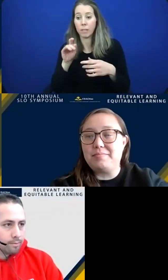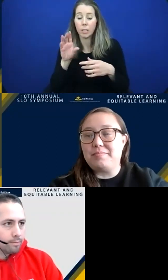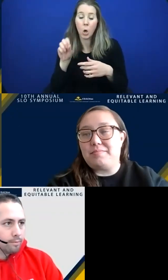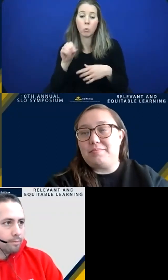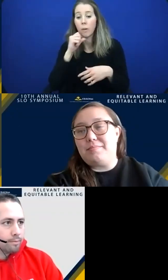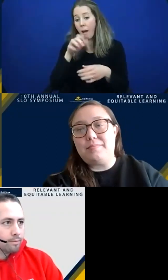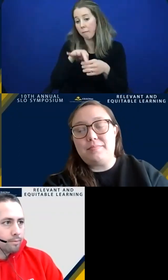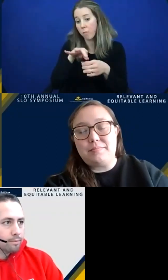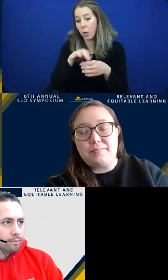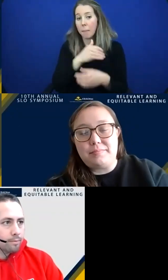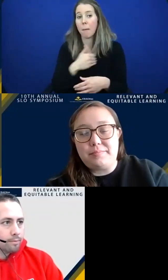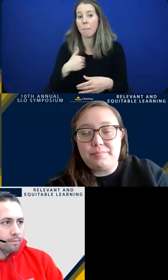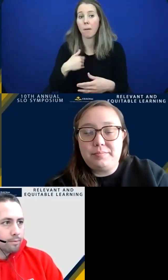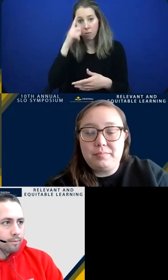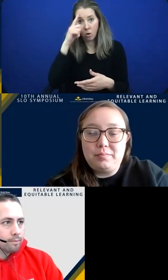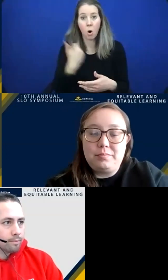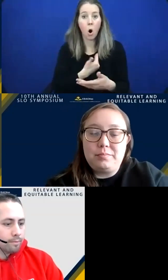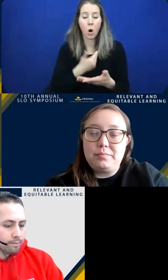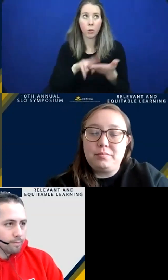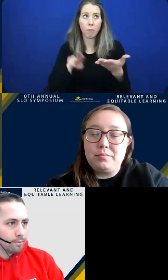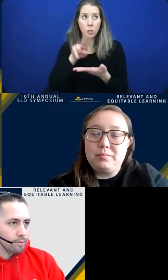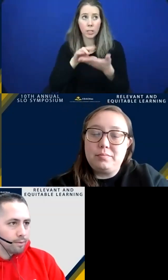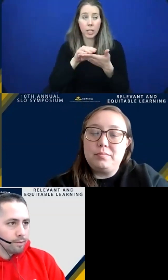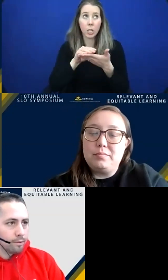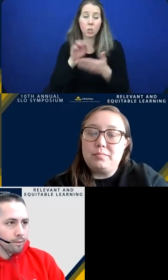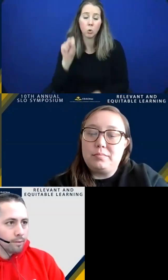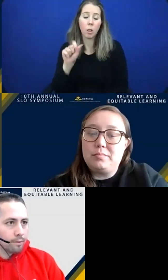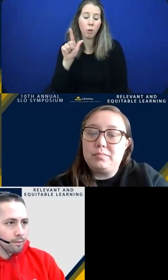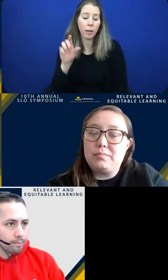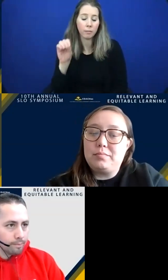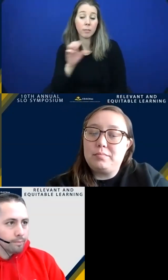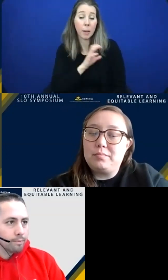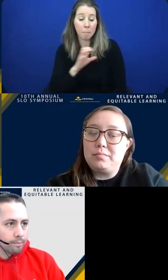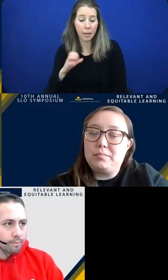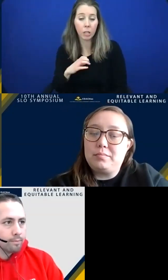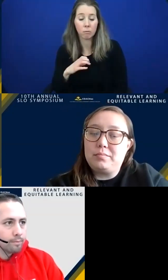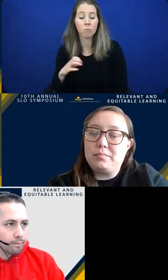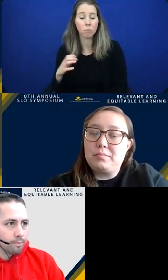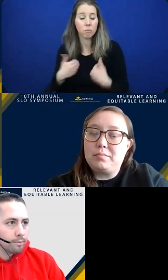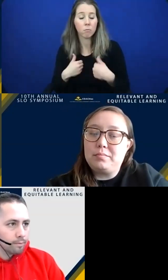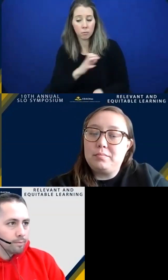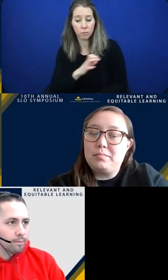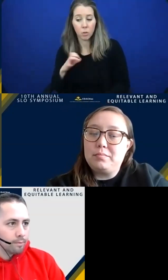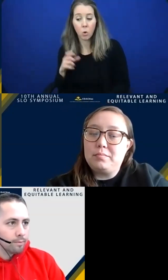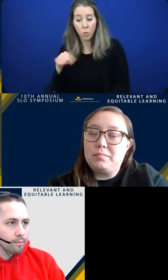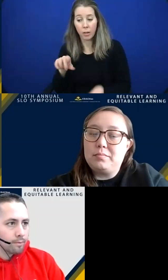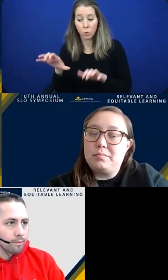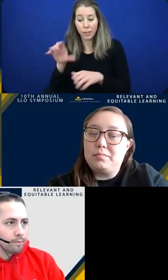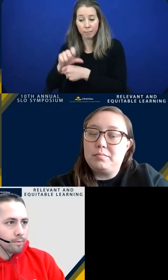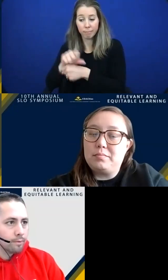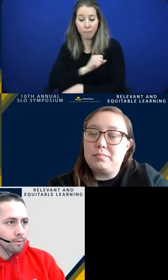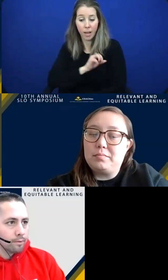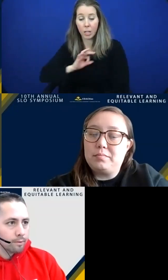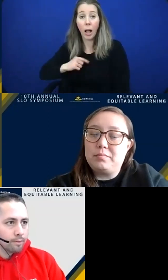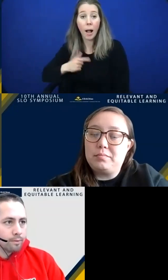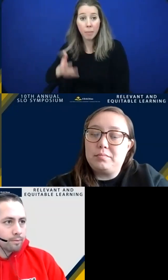on our University Student Learning Outcomes Committee, which is a faculty committee. So they're all doing their service as faculty, but I'm there and I don't